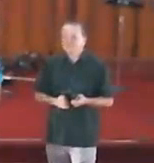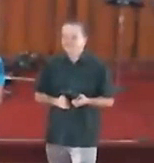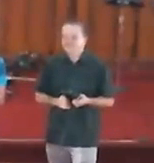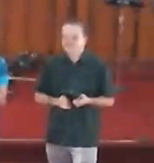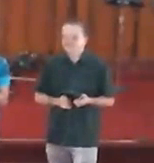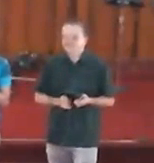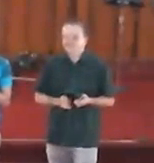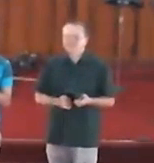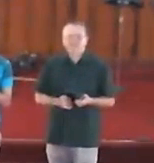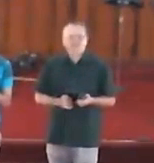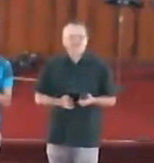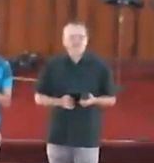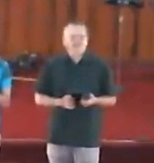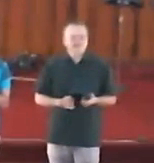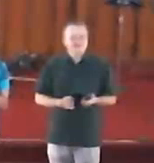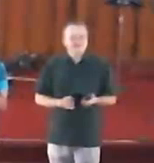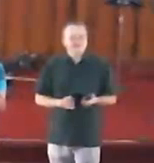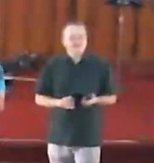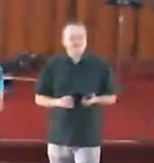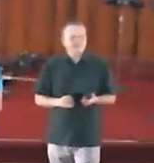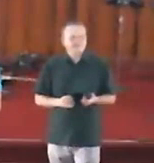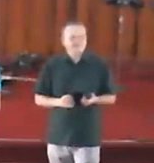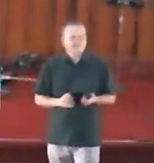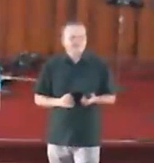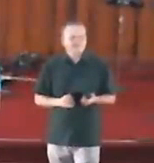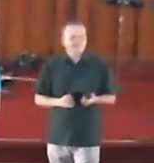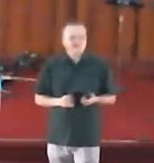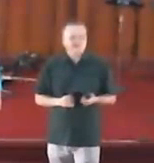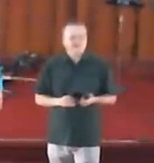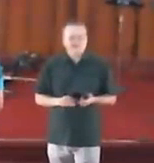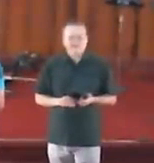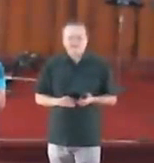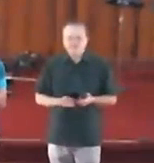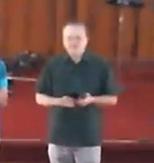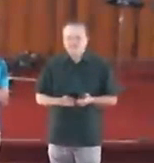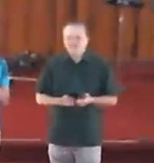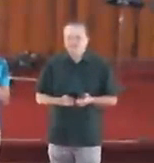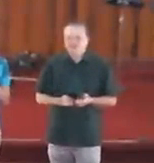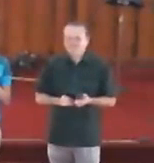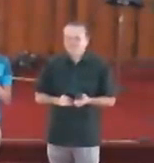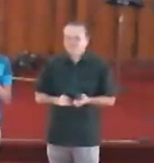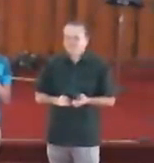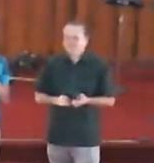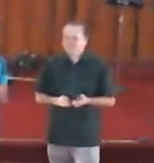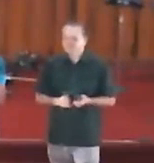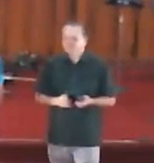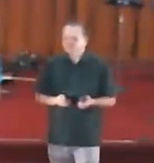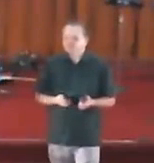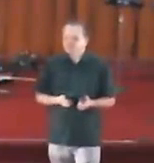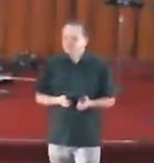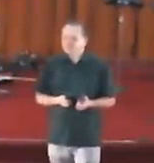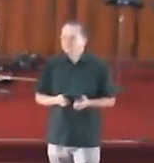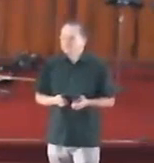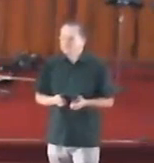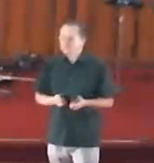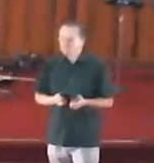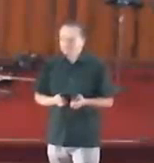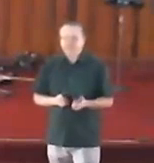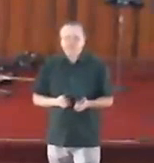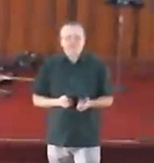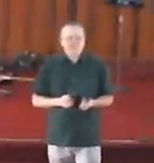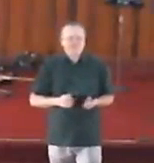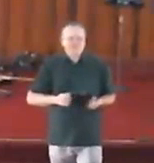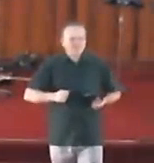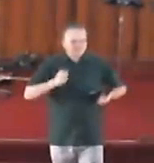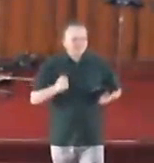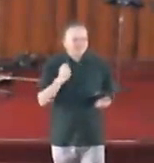they were all filled with the Holy Spirit and spoke the word of God boldly. ¿Cuántas veces en nuestras reuniones de oración ha